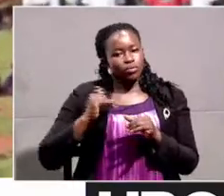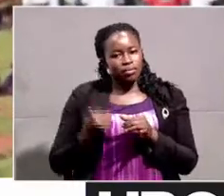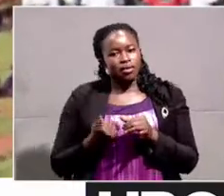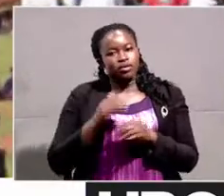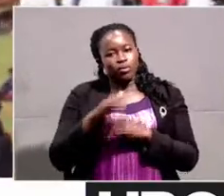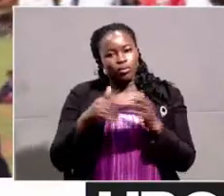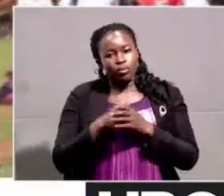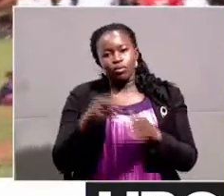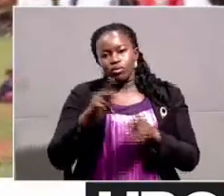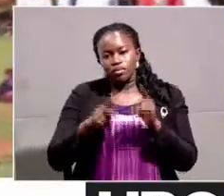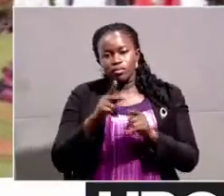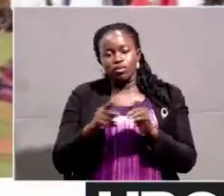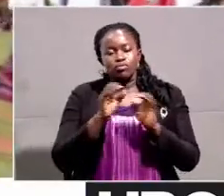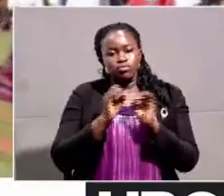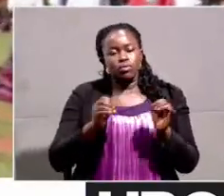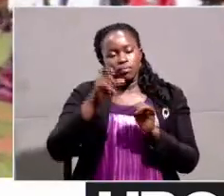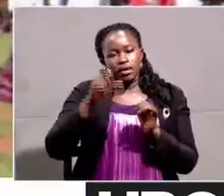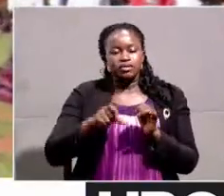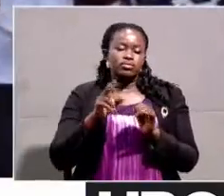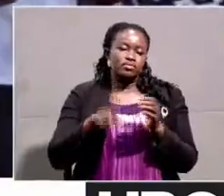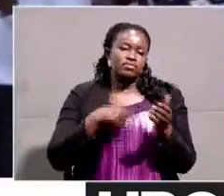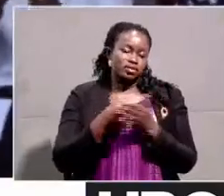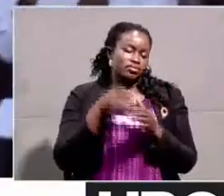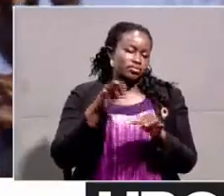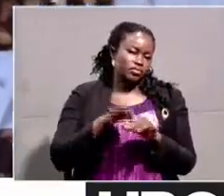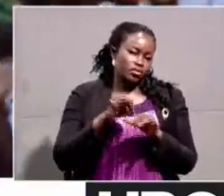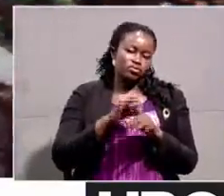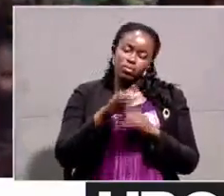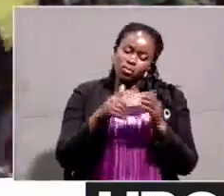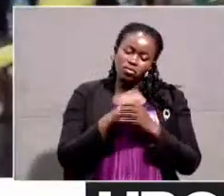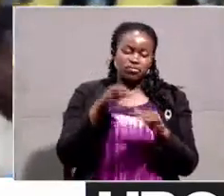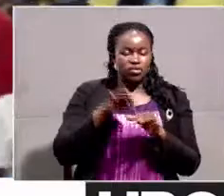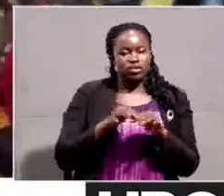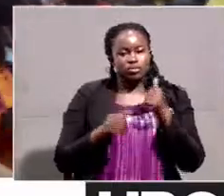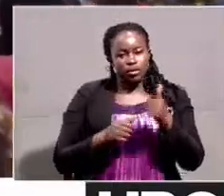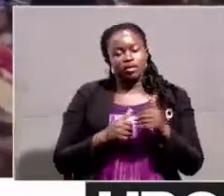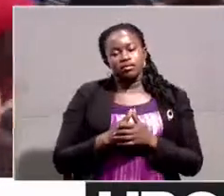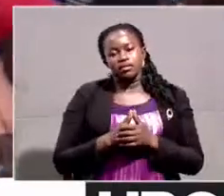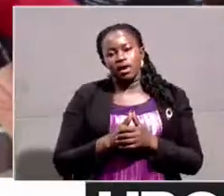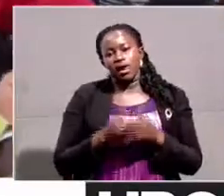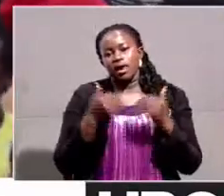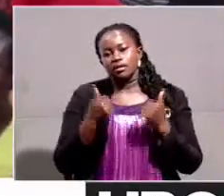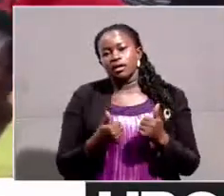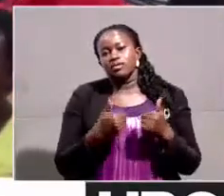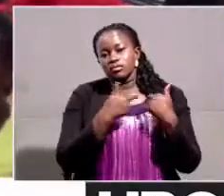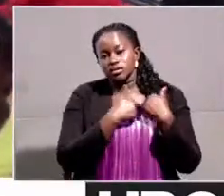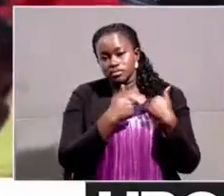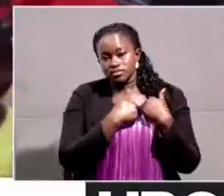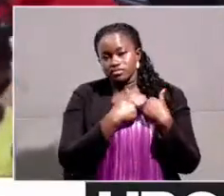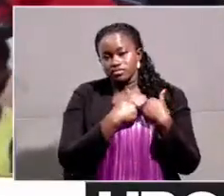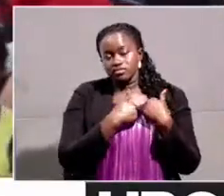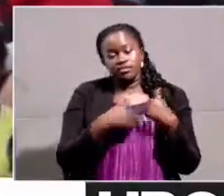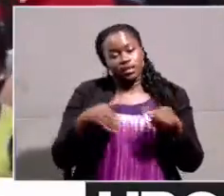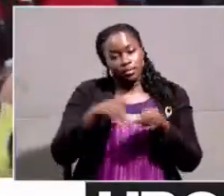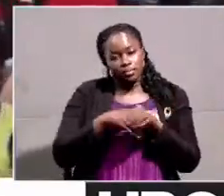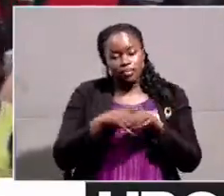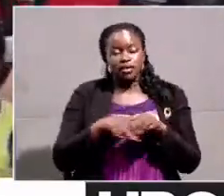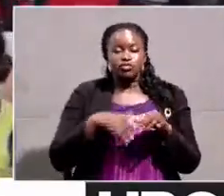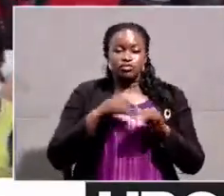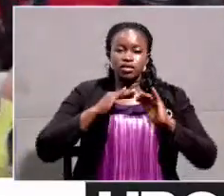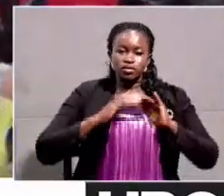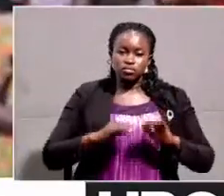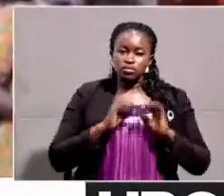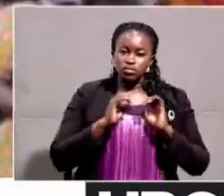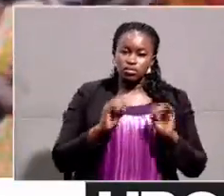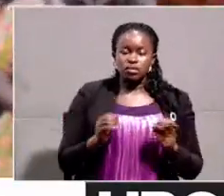tera taloza kukomera, abali bakola omulimu. The task now hits at returning disgruntled members, which